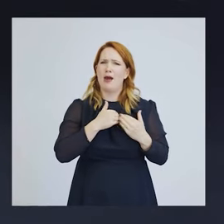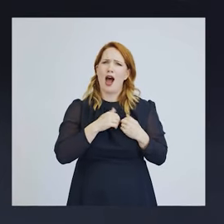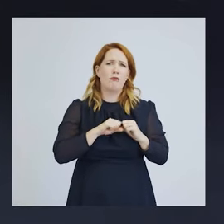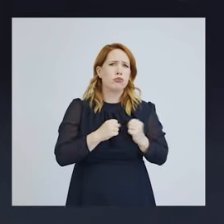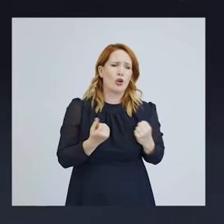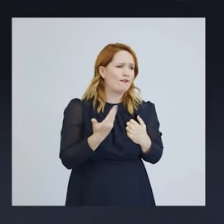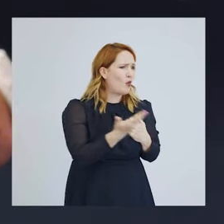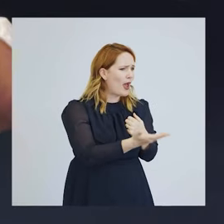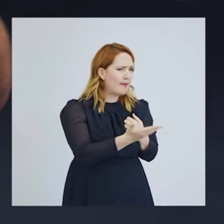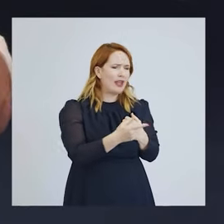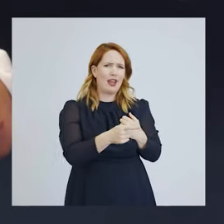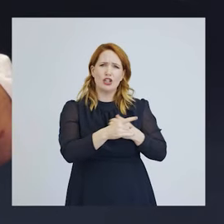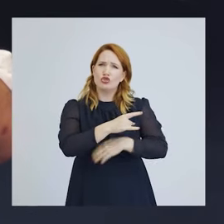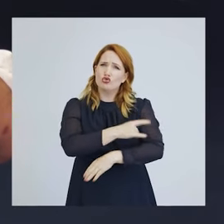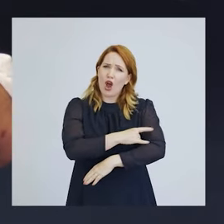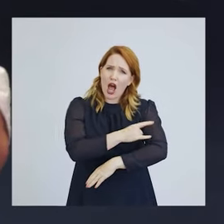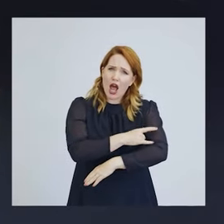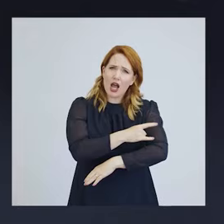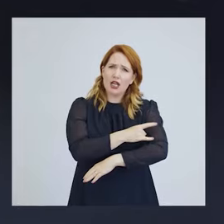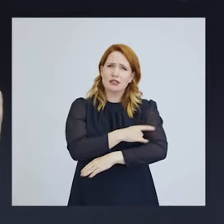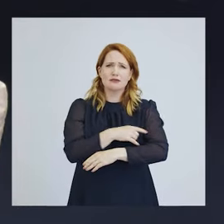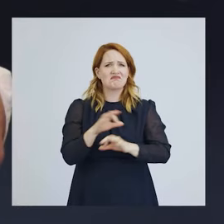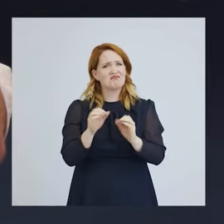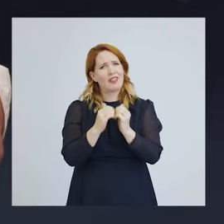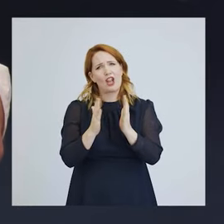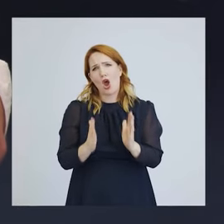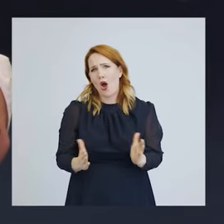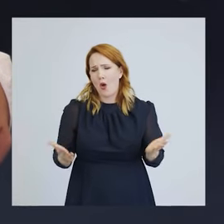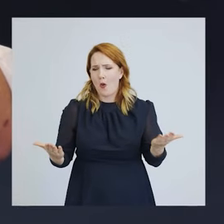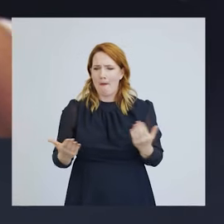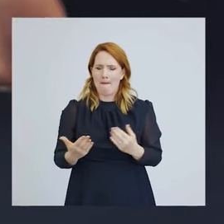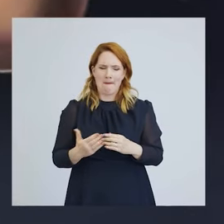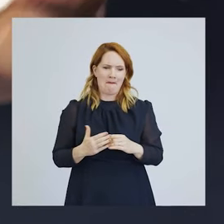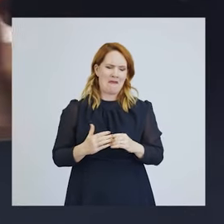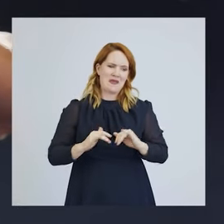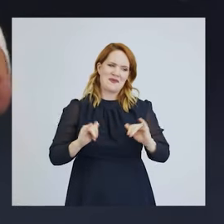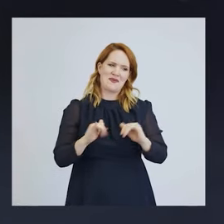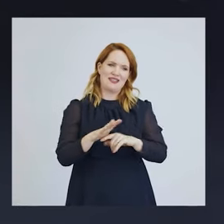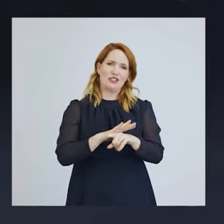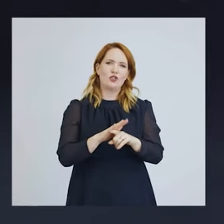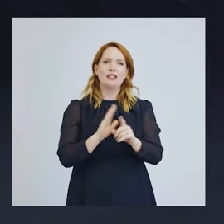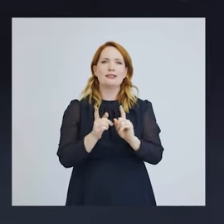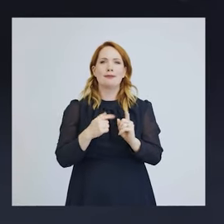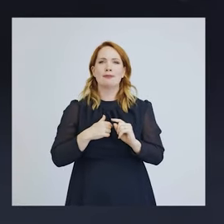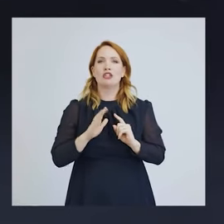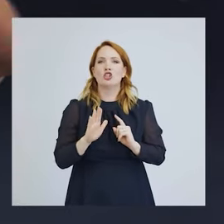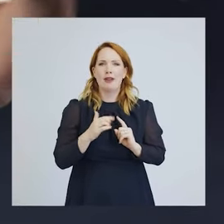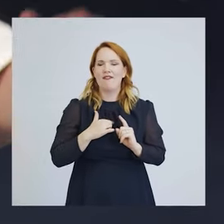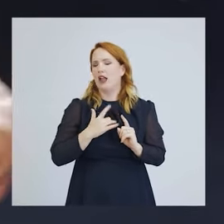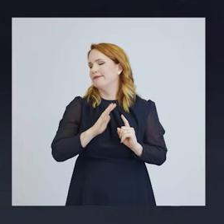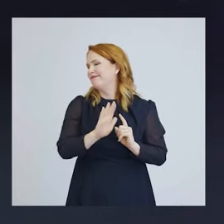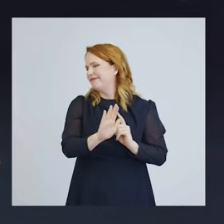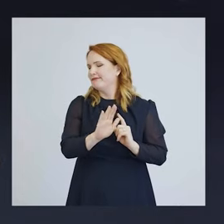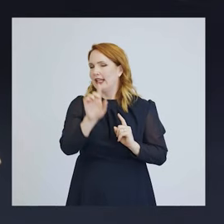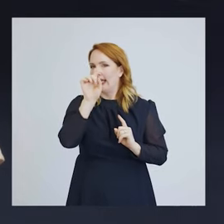And years went by. I kept seeing him and my heart would break. He would be on drugs and just homeless and all these